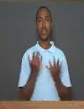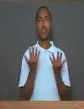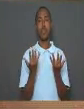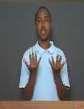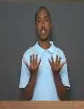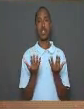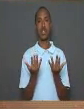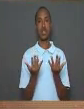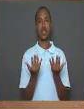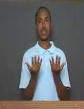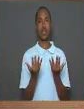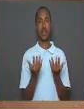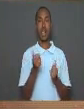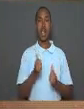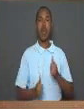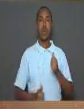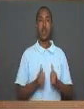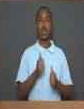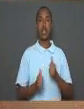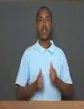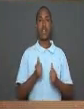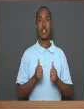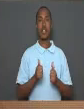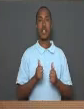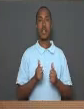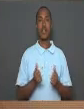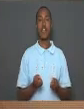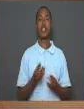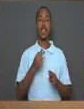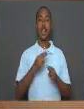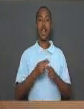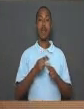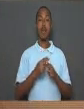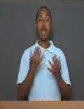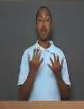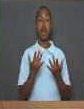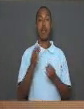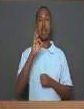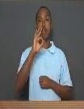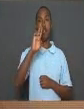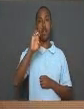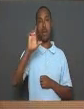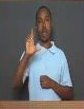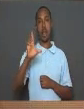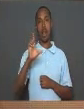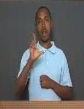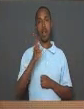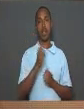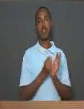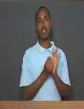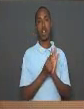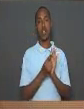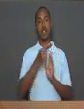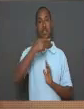Combustion, which is a fancy name for the burning of fuels such as